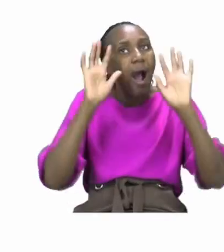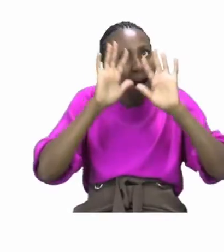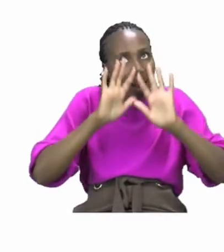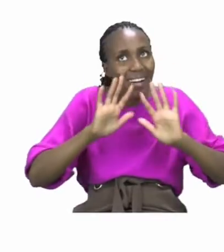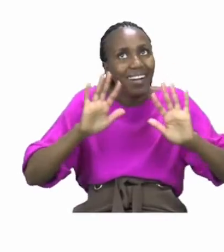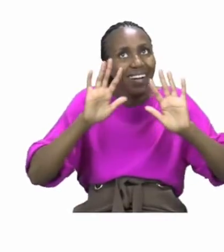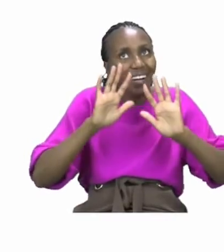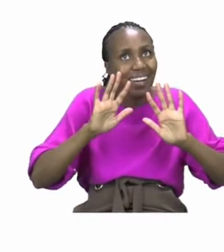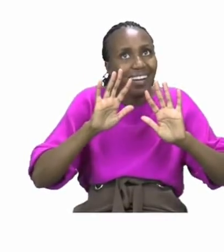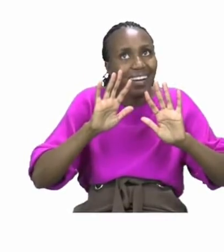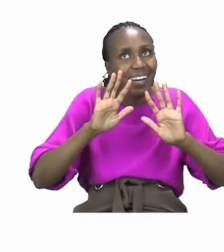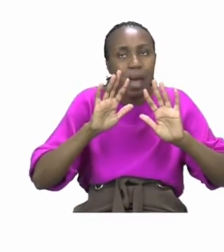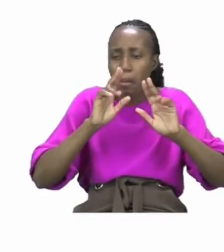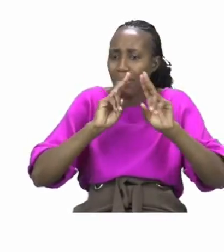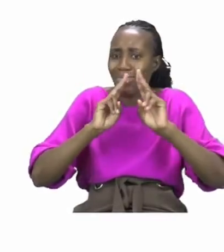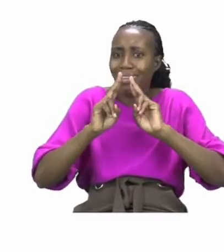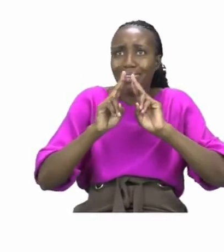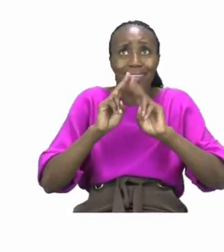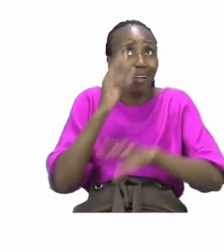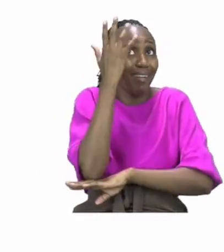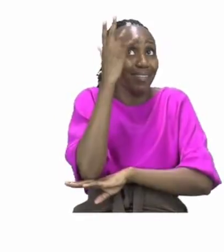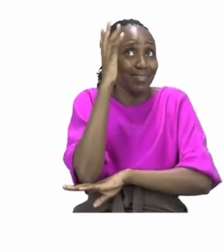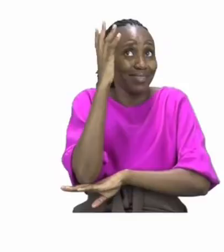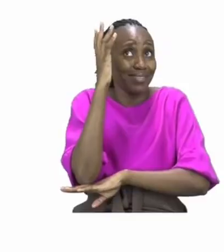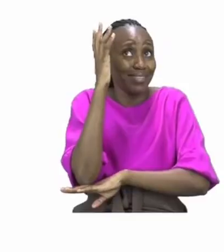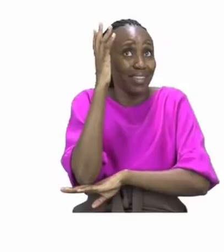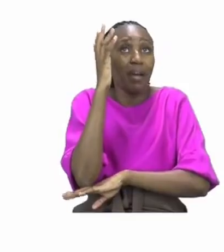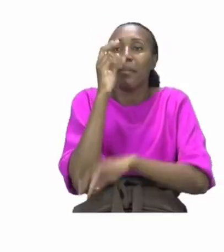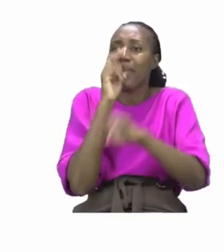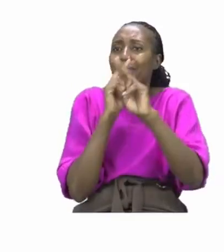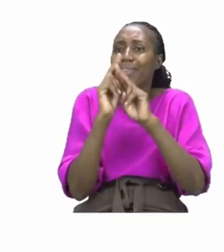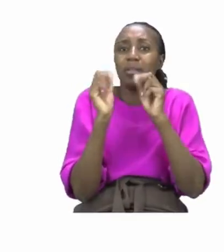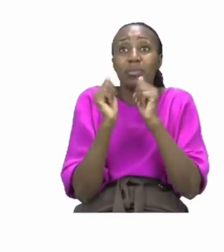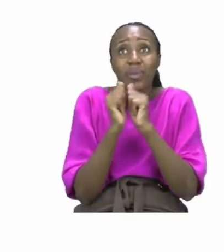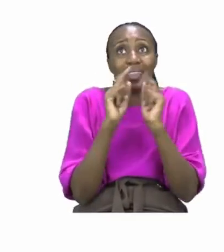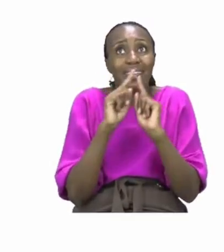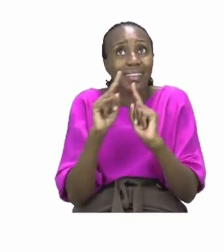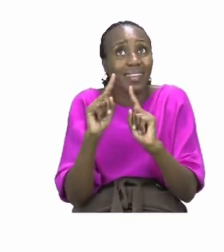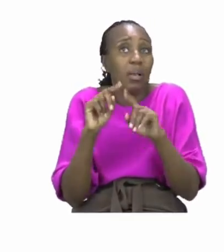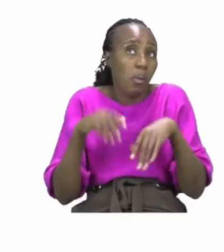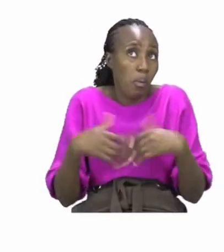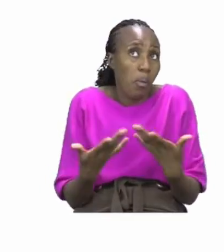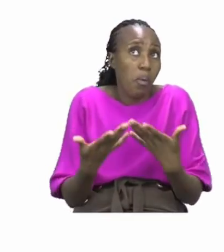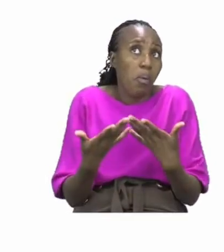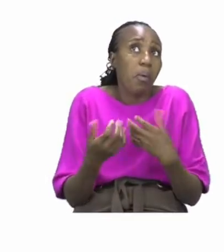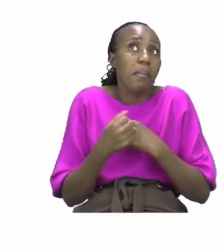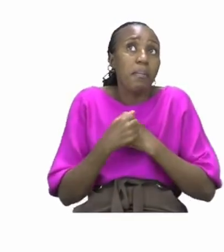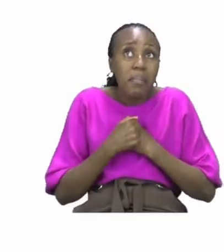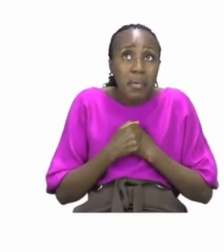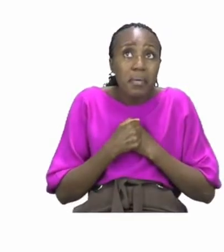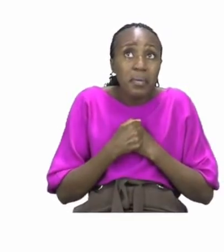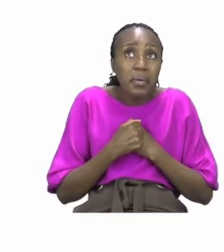tree, talk about it, and then discuss with the teacher or parent on how to take